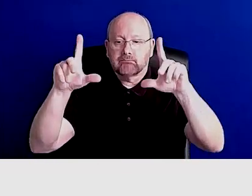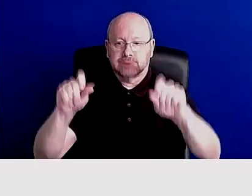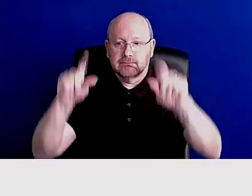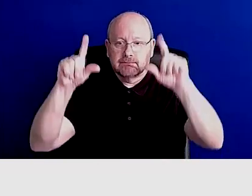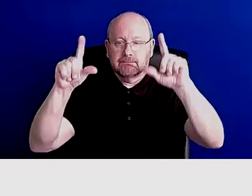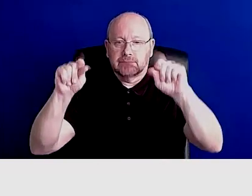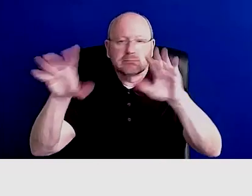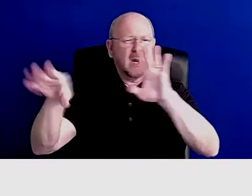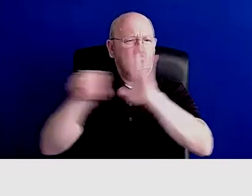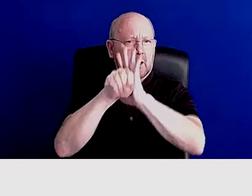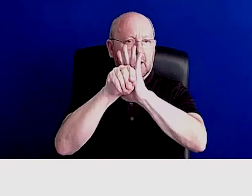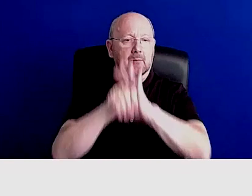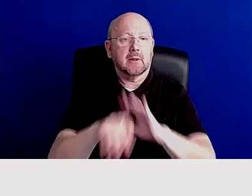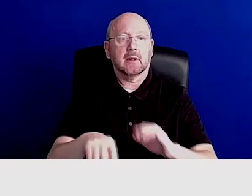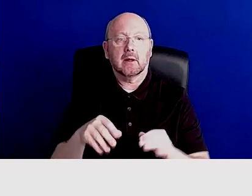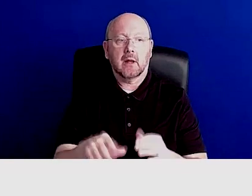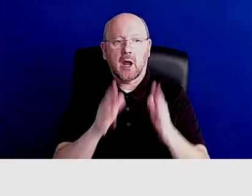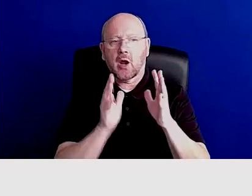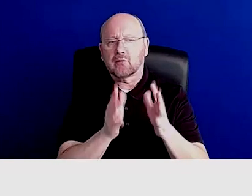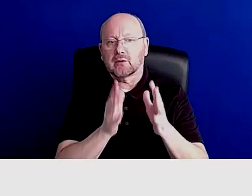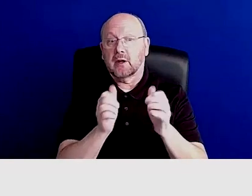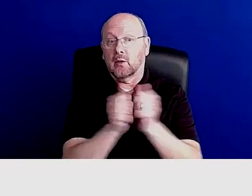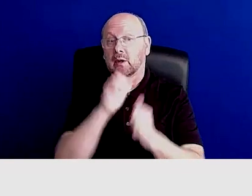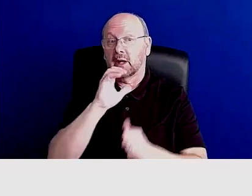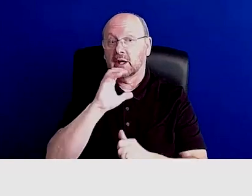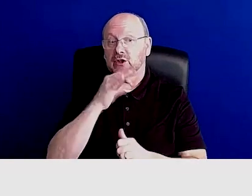a conversation that I had with ChatGPT.